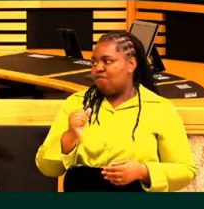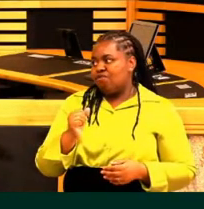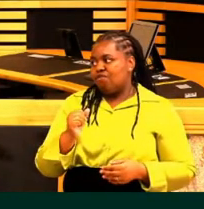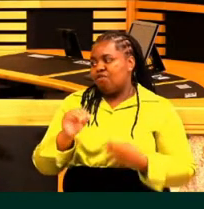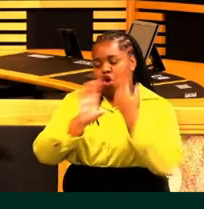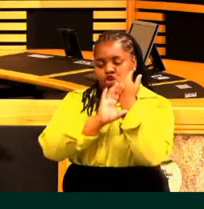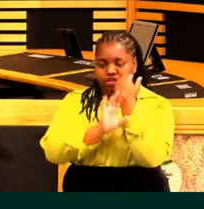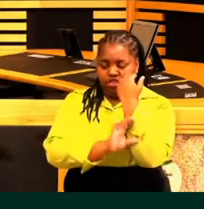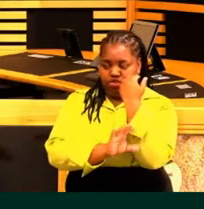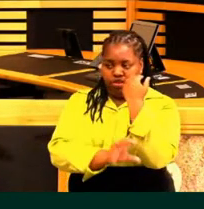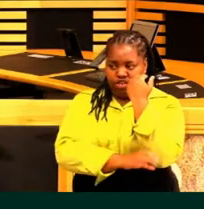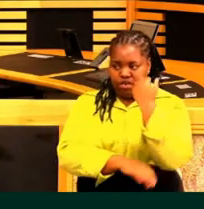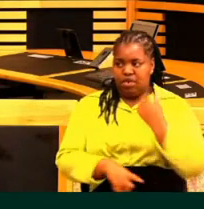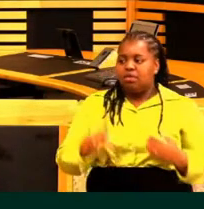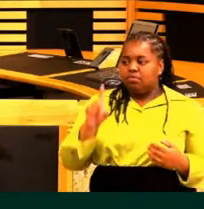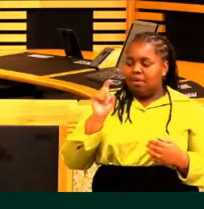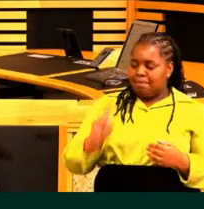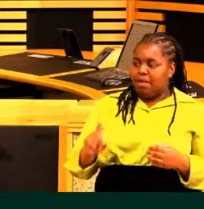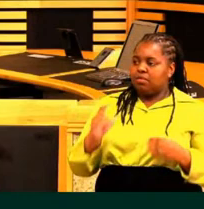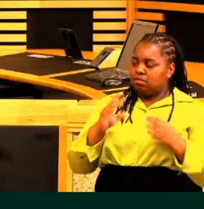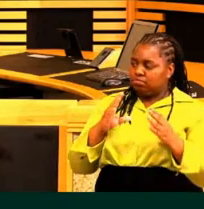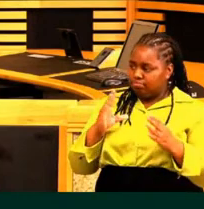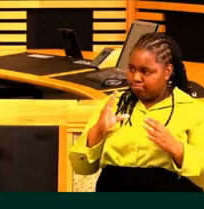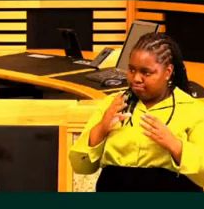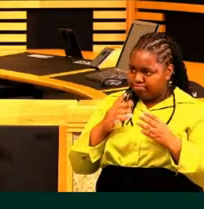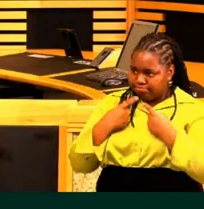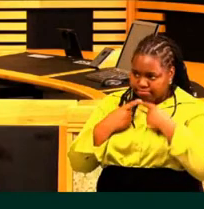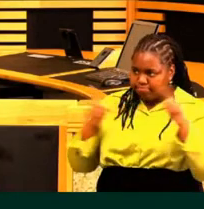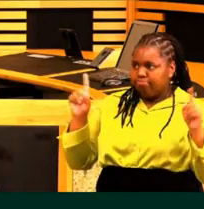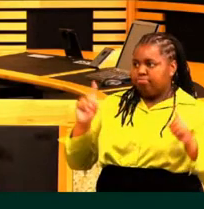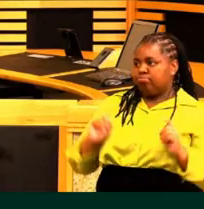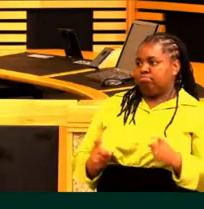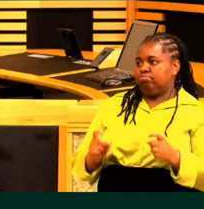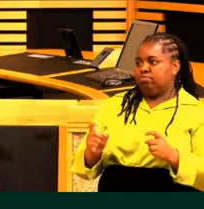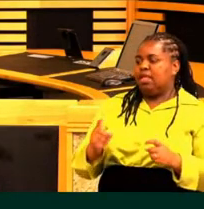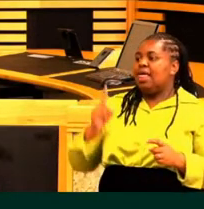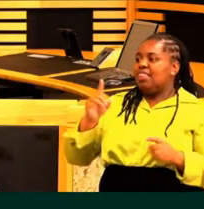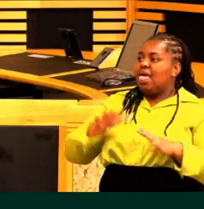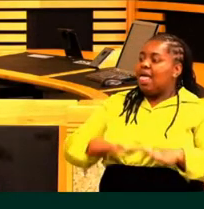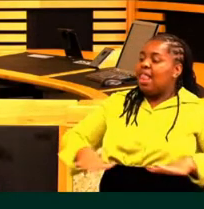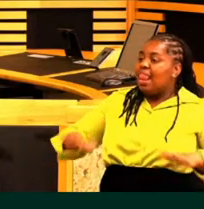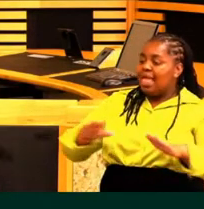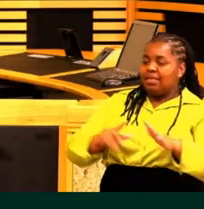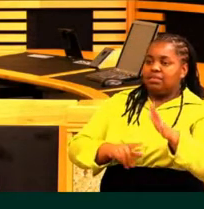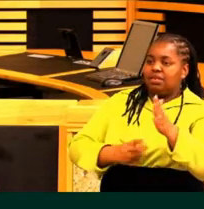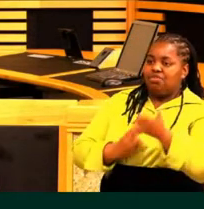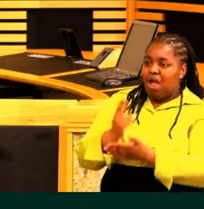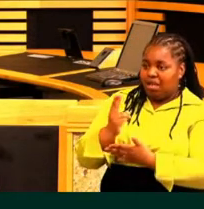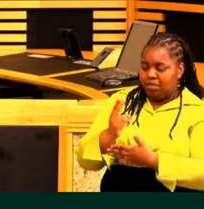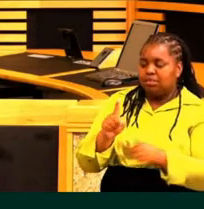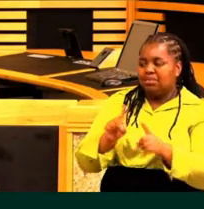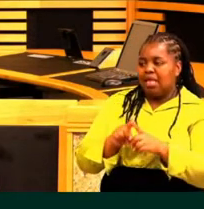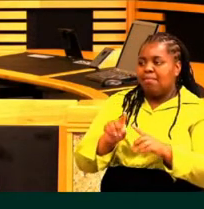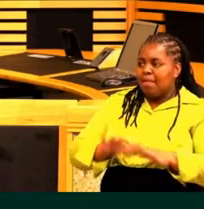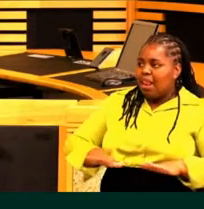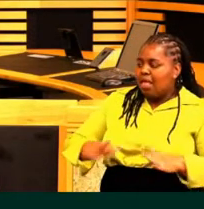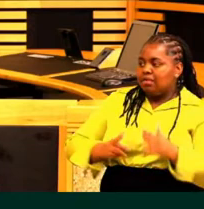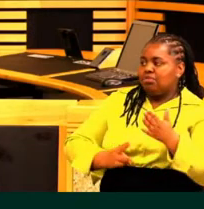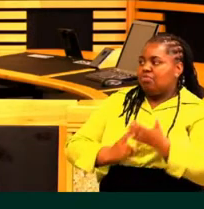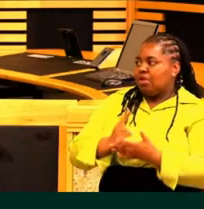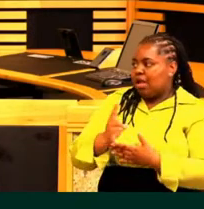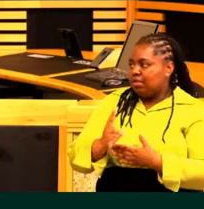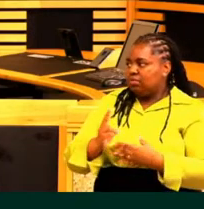constitution shall be addressed immediately the age of land rights especially the right to restitution